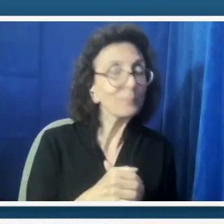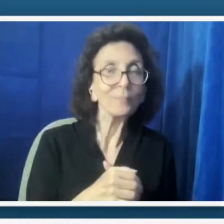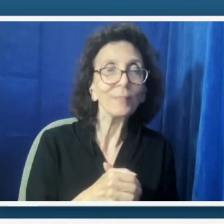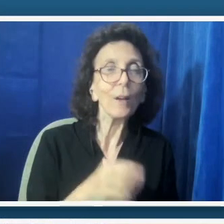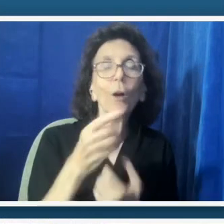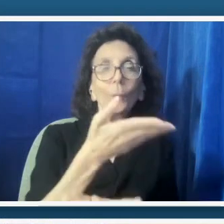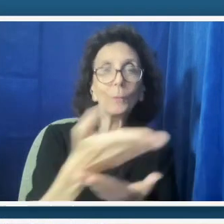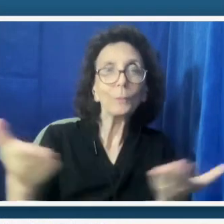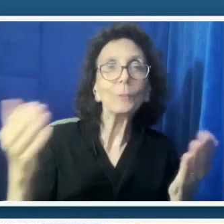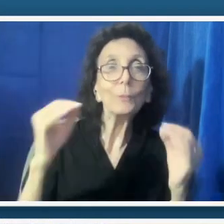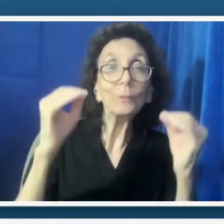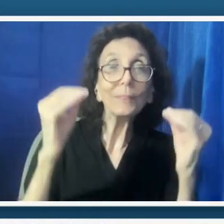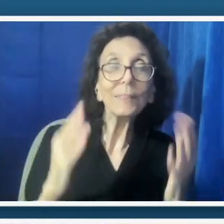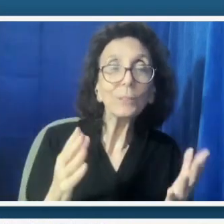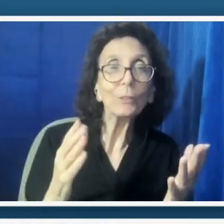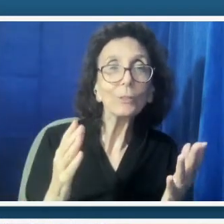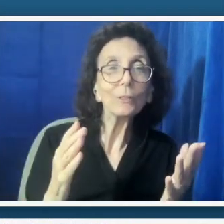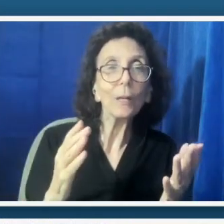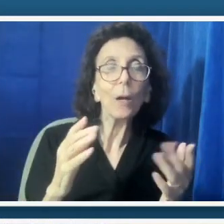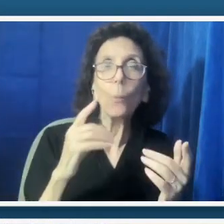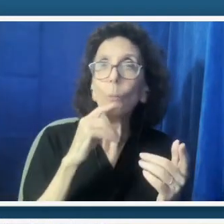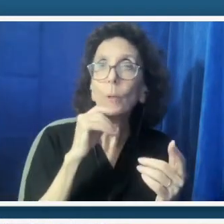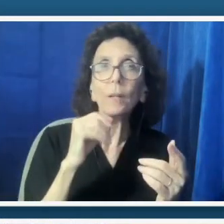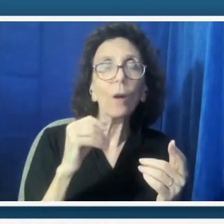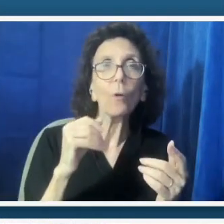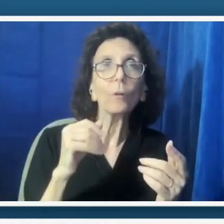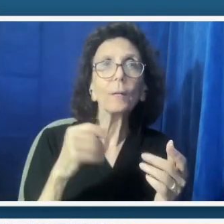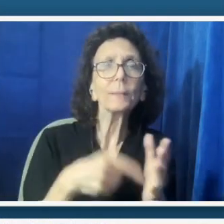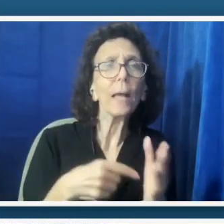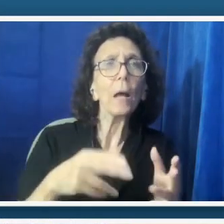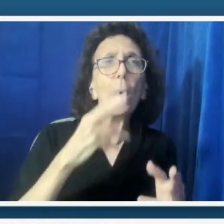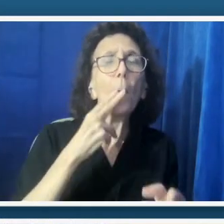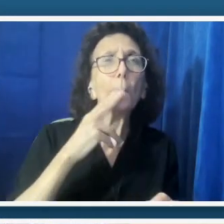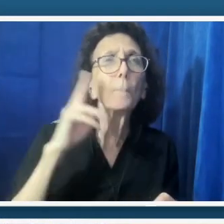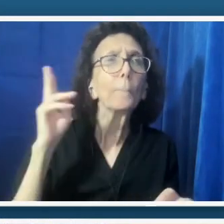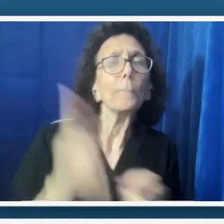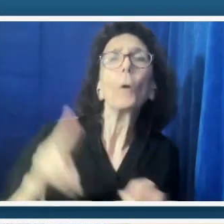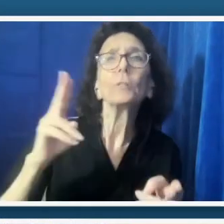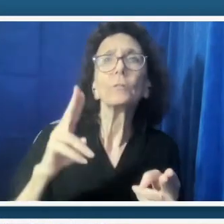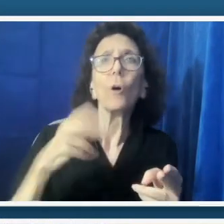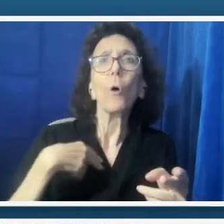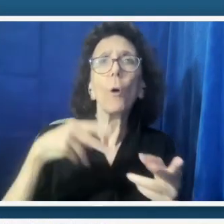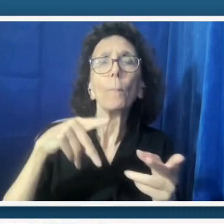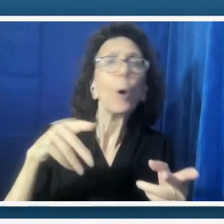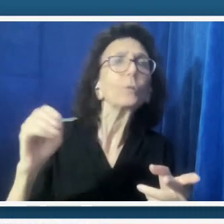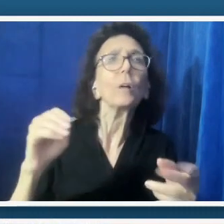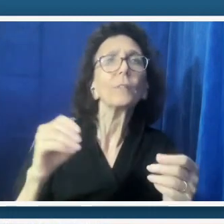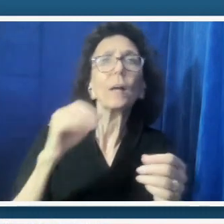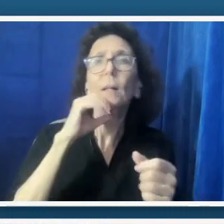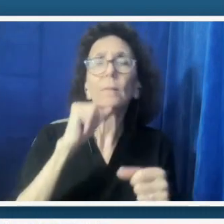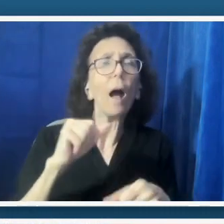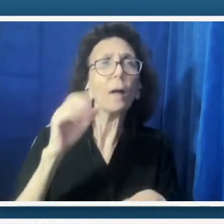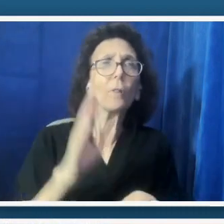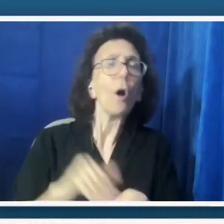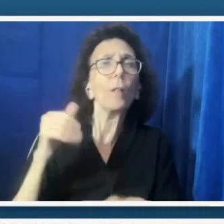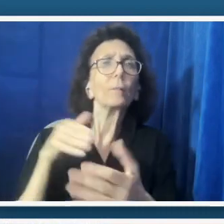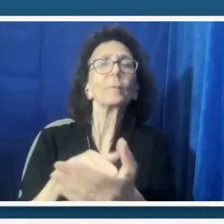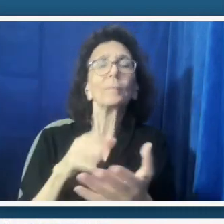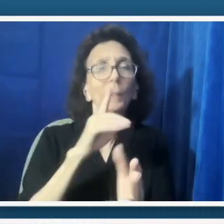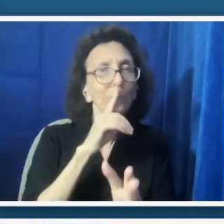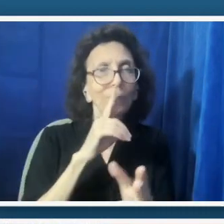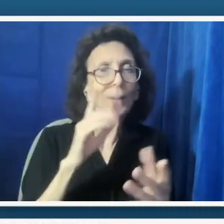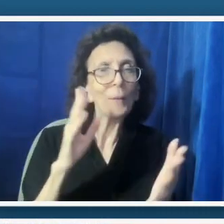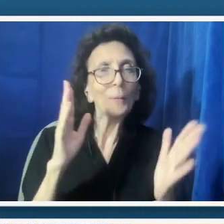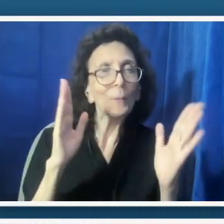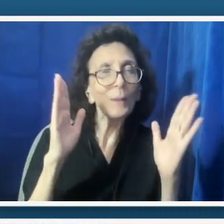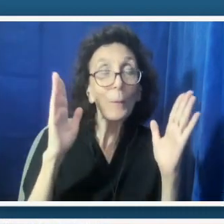here with us today, there are no standards of learning that call out postal service or postage stamps, as shocking as that may be to hear. But